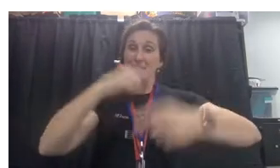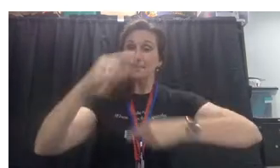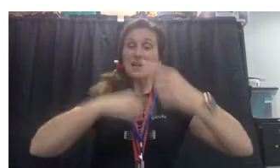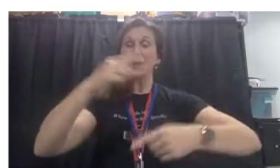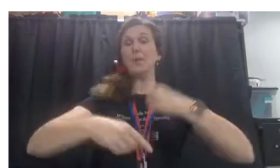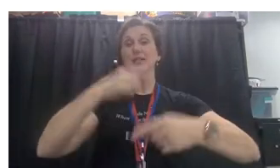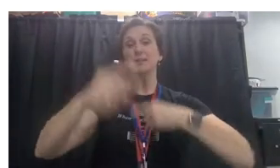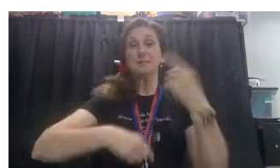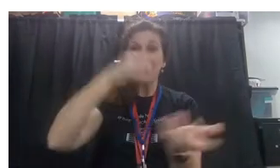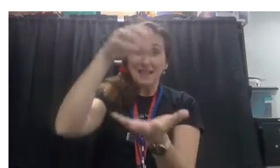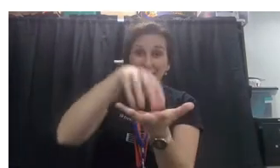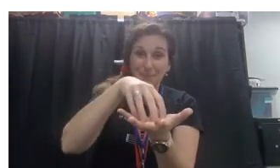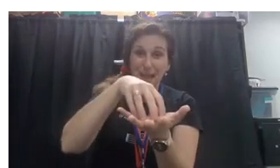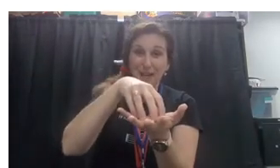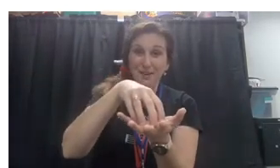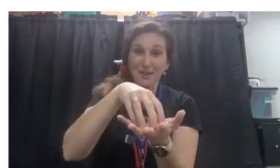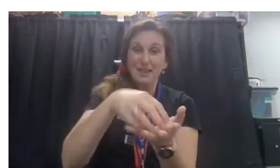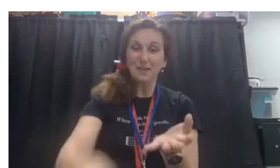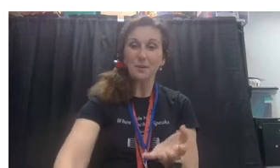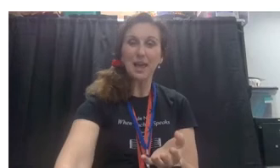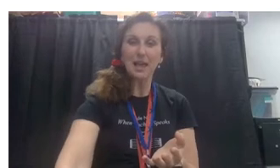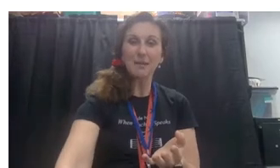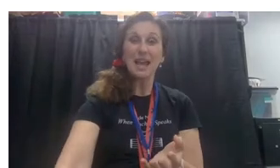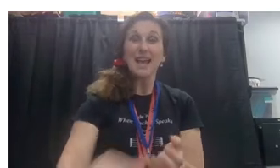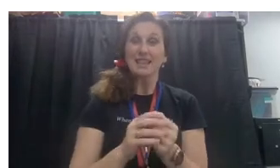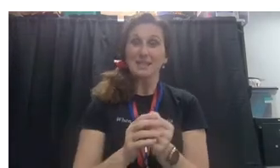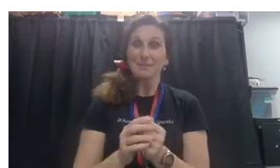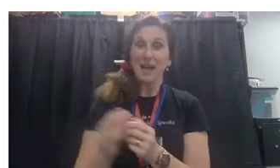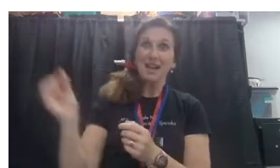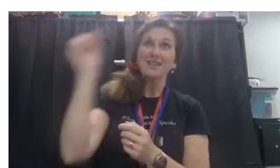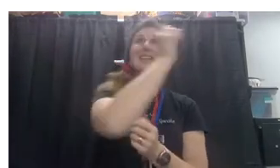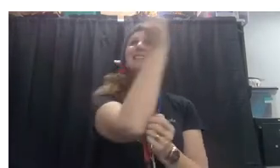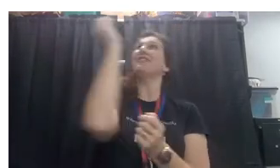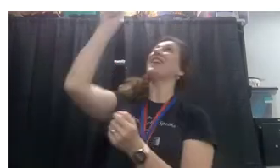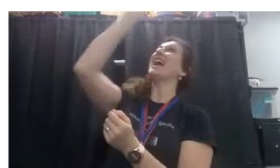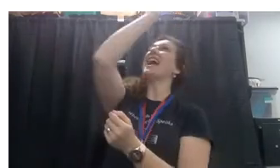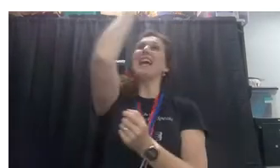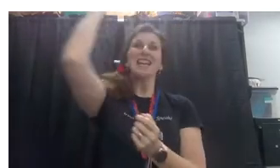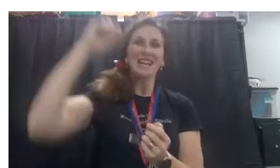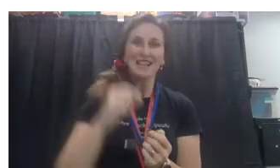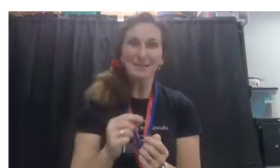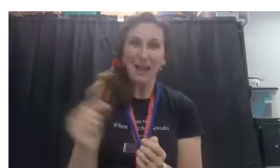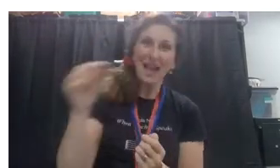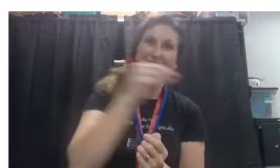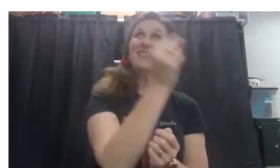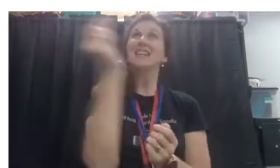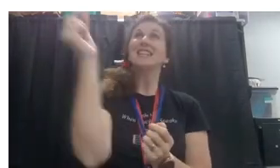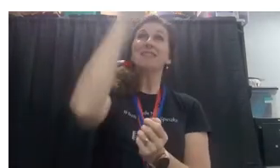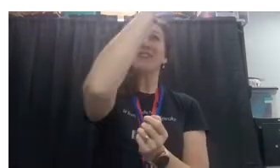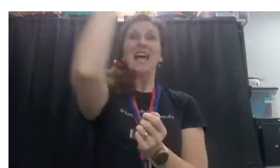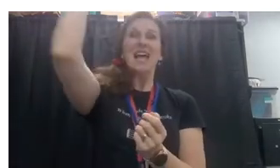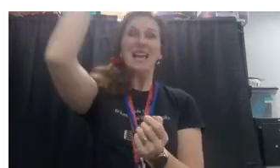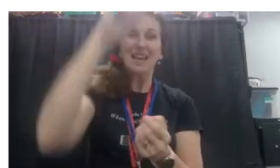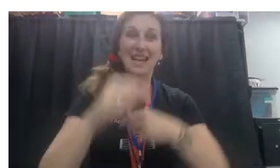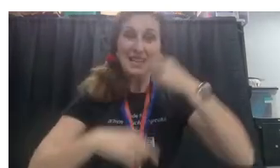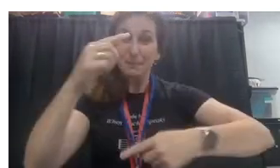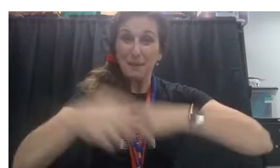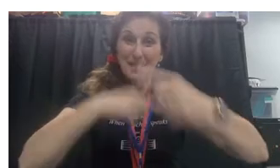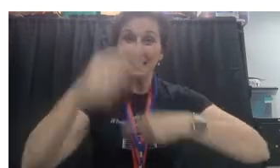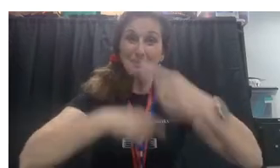Spin, spin, oh, watch him spin, the spider in the web. The spider eats a fly. The spider eats a